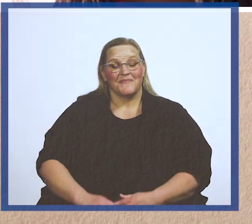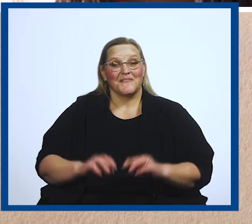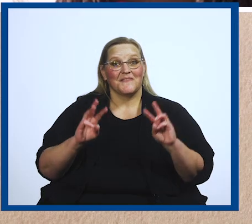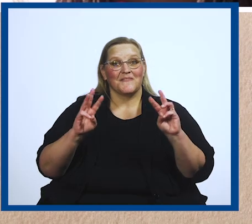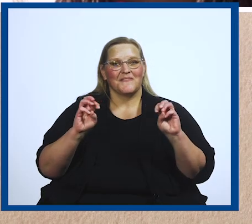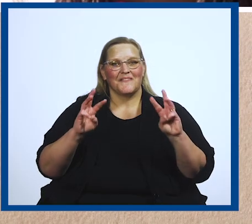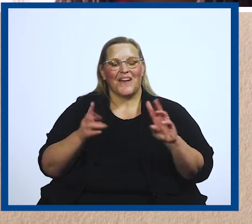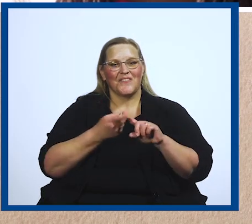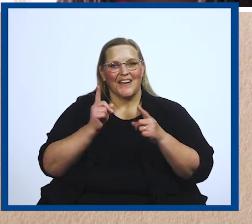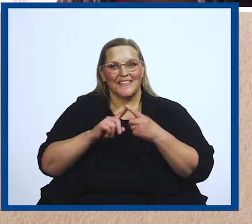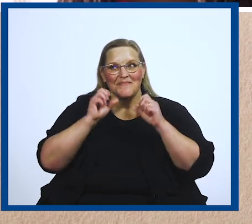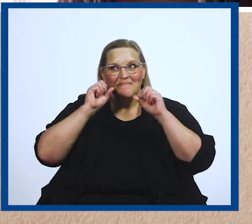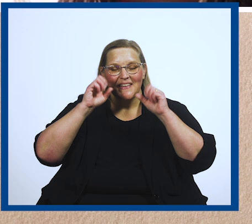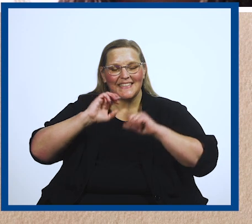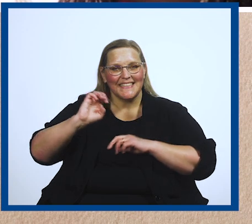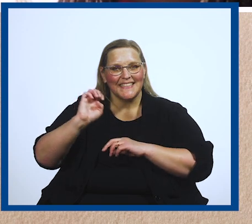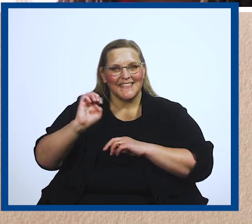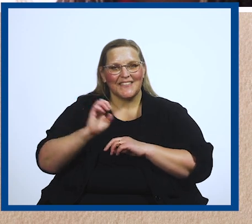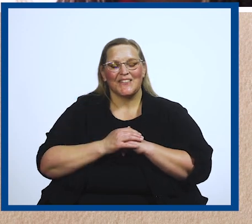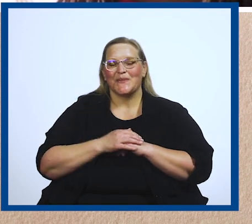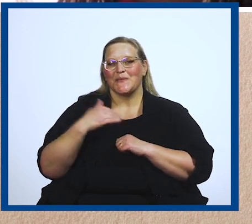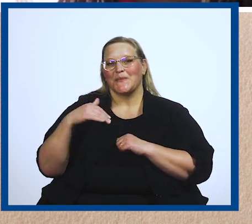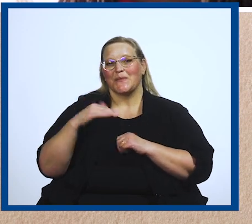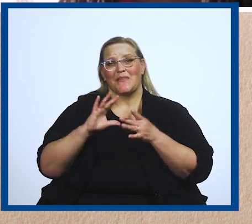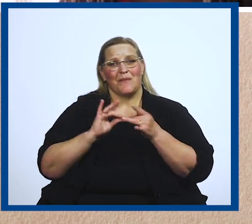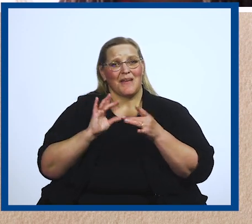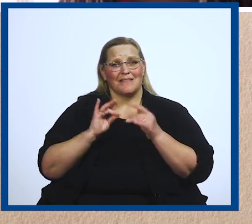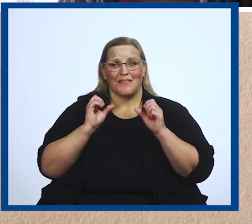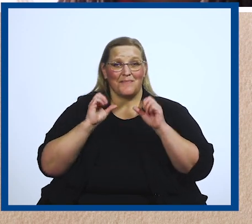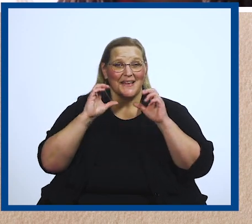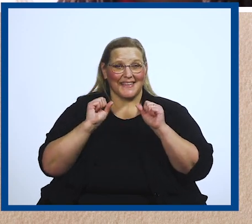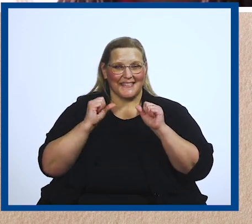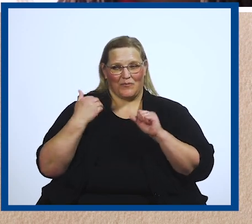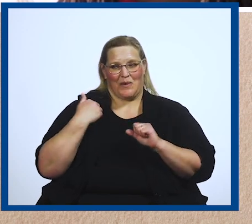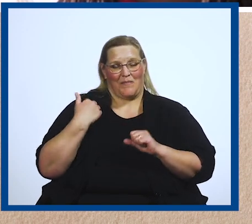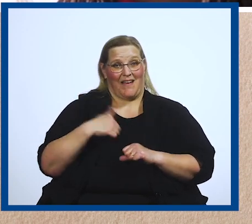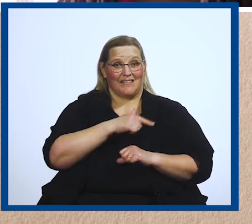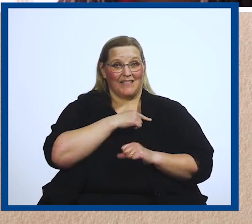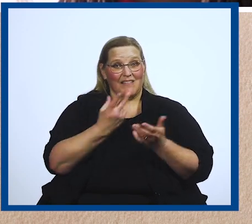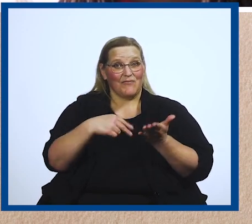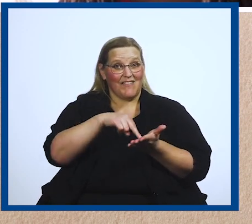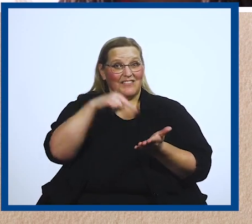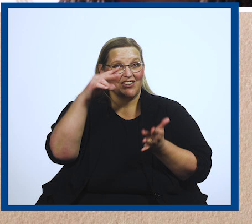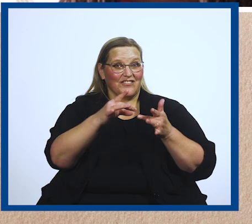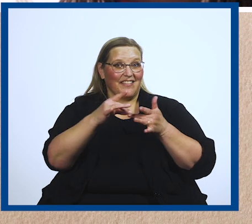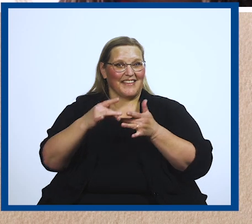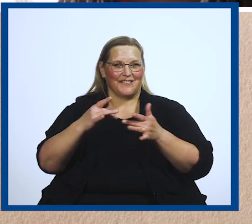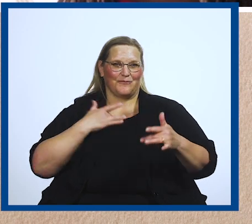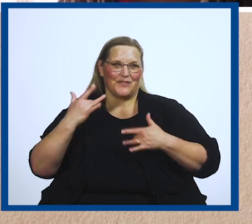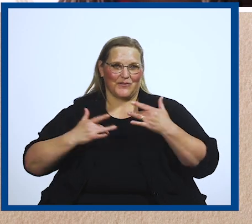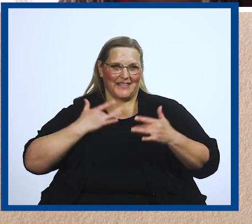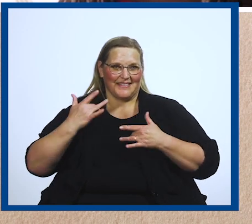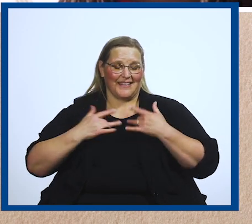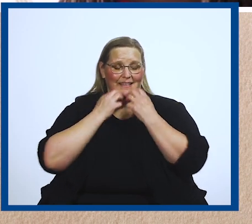Wow, friends, what an amazing Easter. And what an amazing message. A message that reminded us that the resurrection leads to rejoicing,